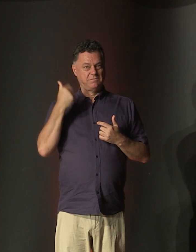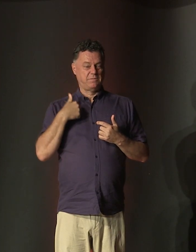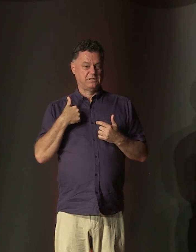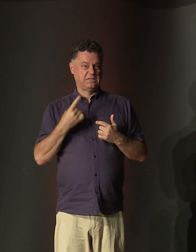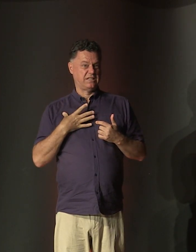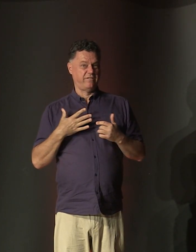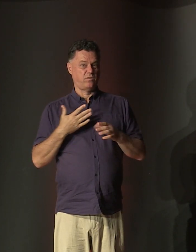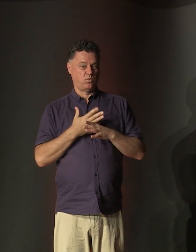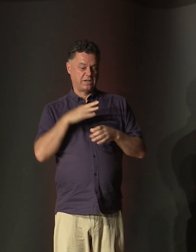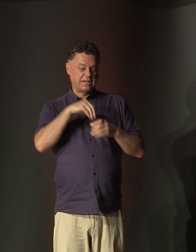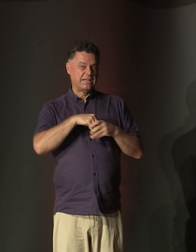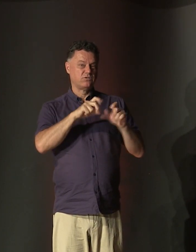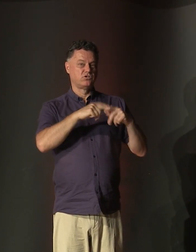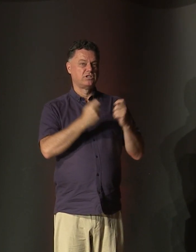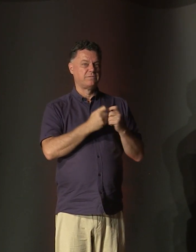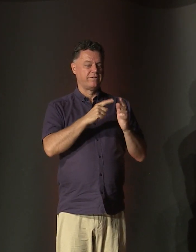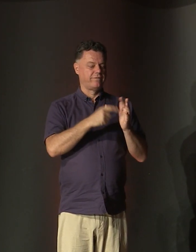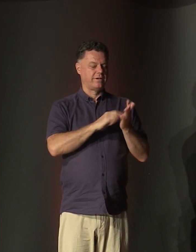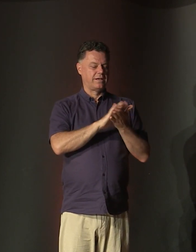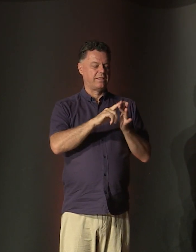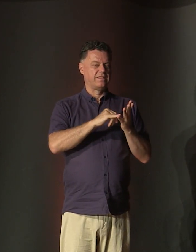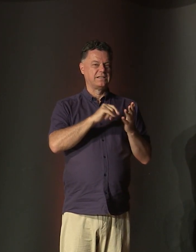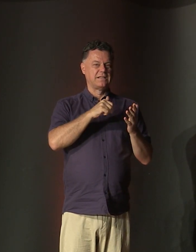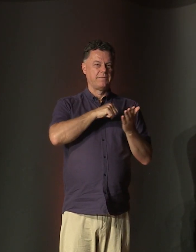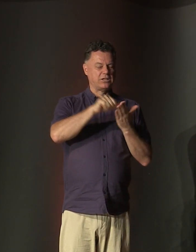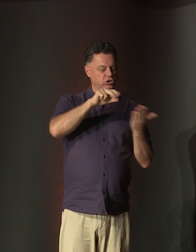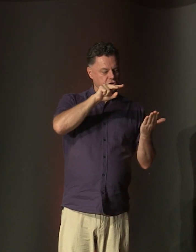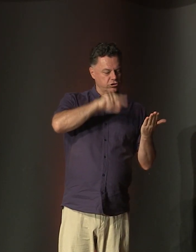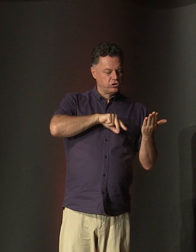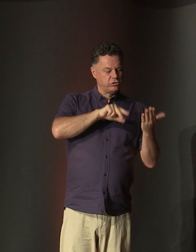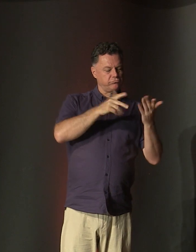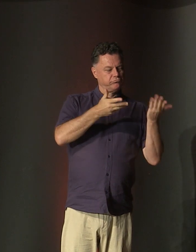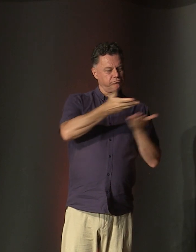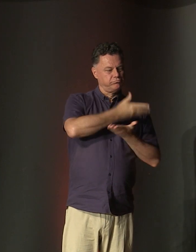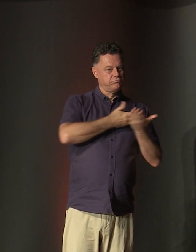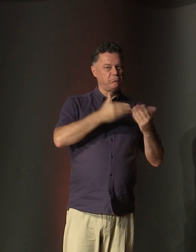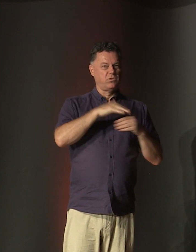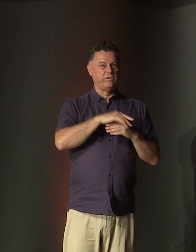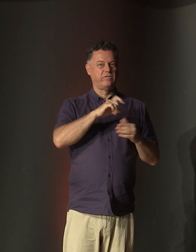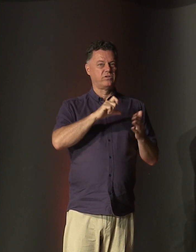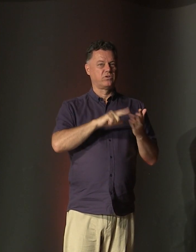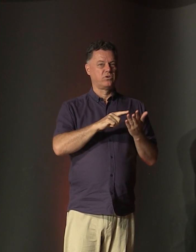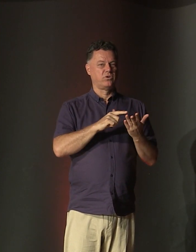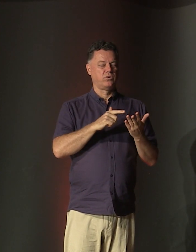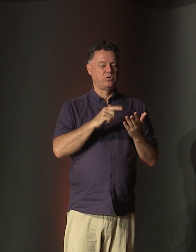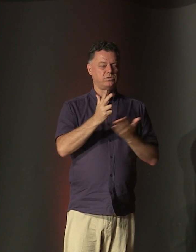to revise their ethics application on their co-designed project.